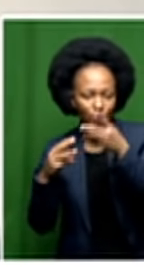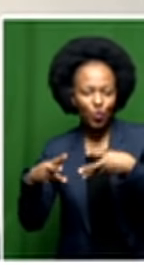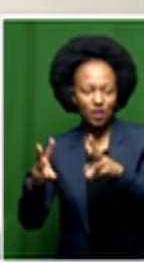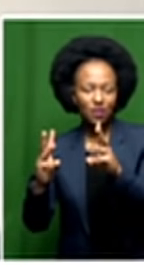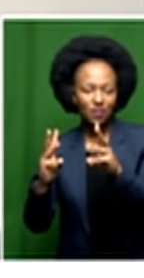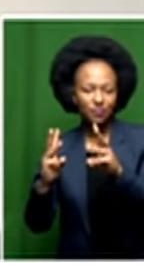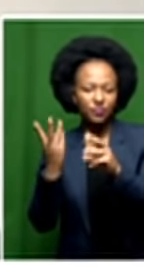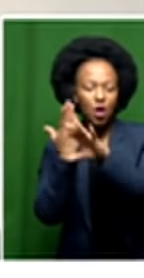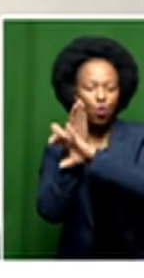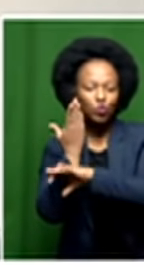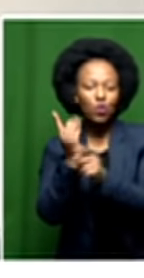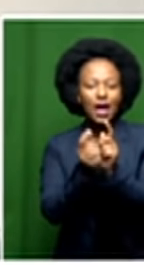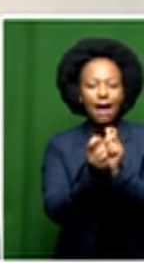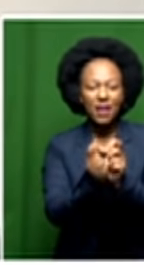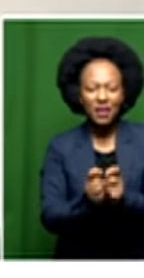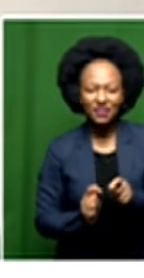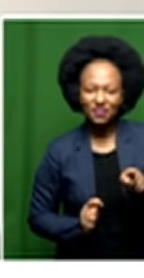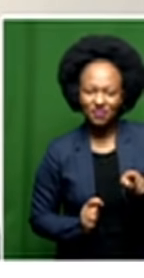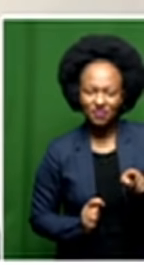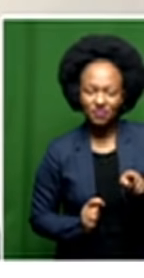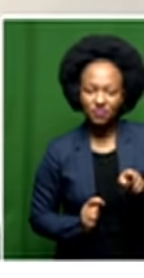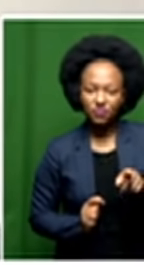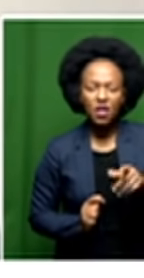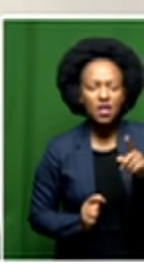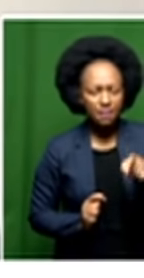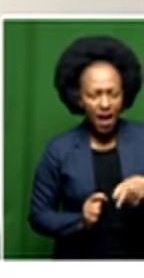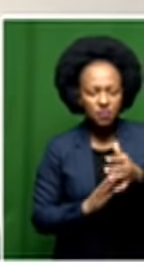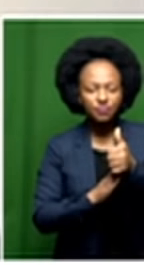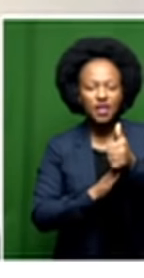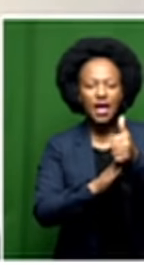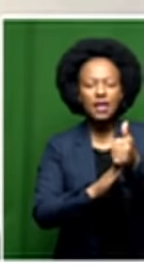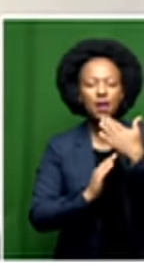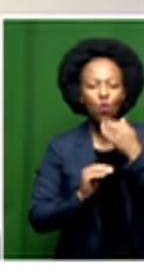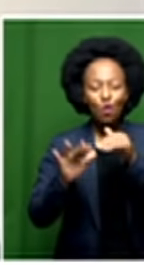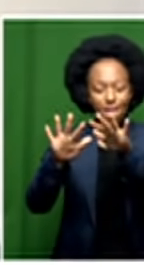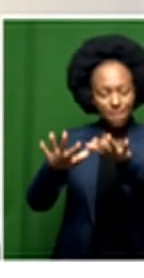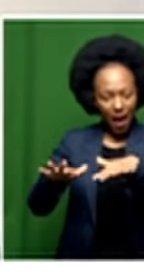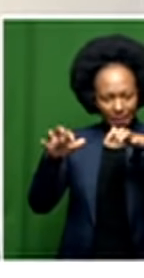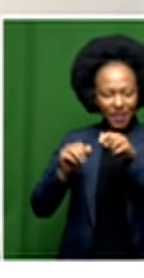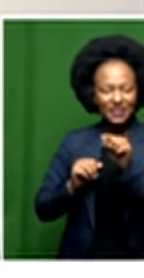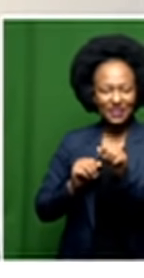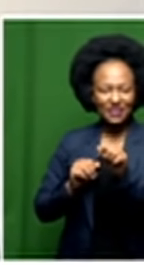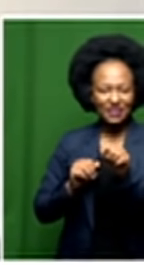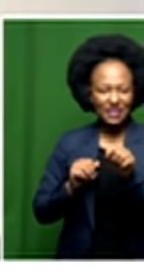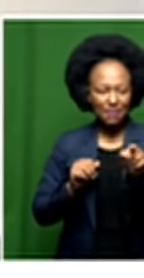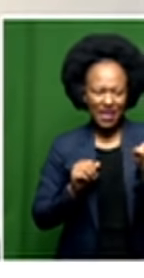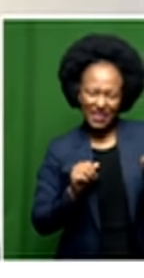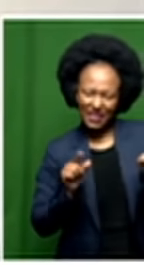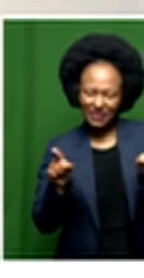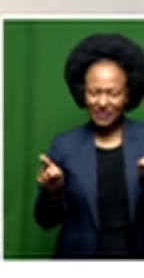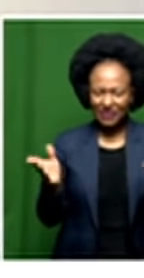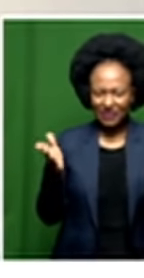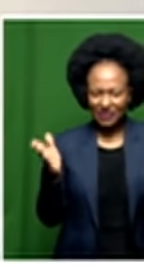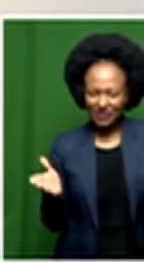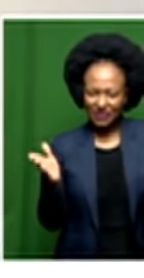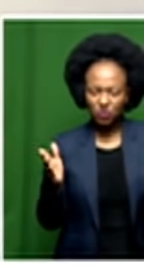a constitutional amendment which is hosted or driven by Parliament. So those are the two extreme ends